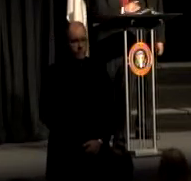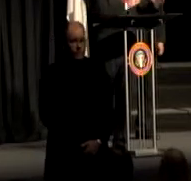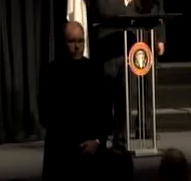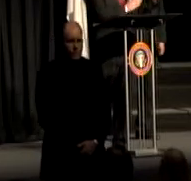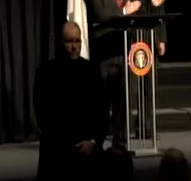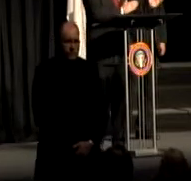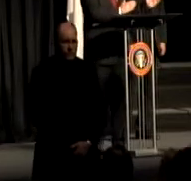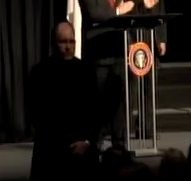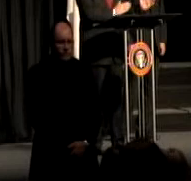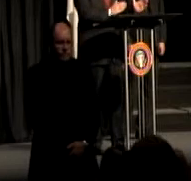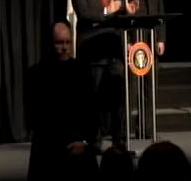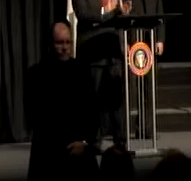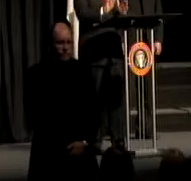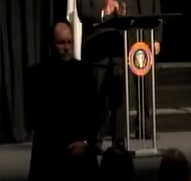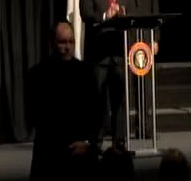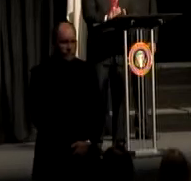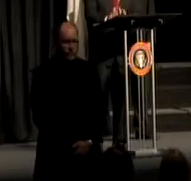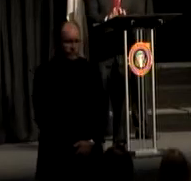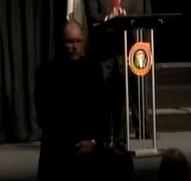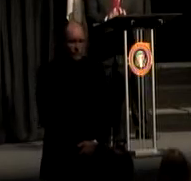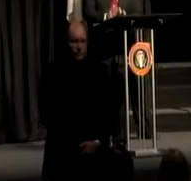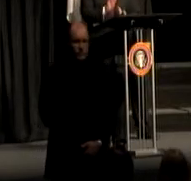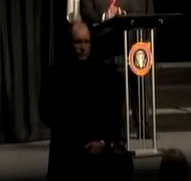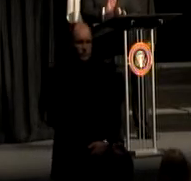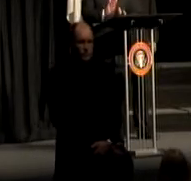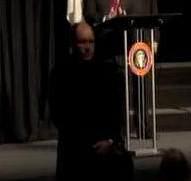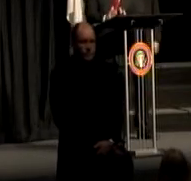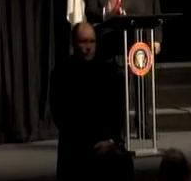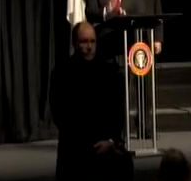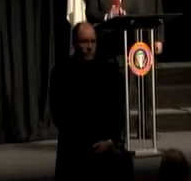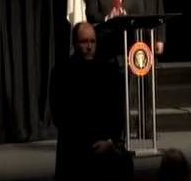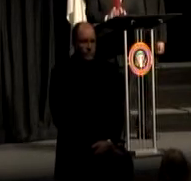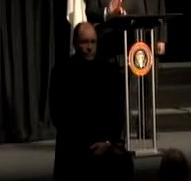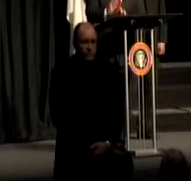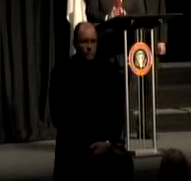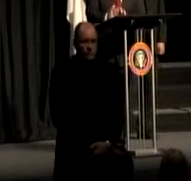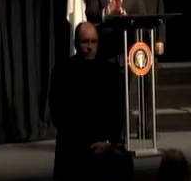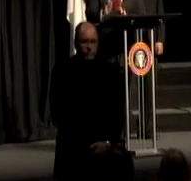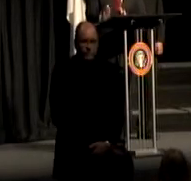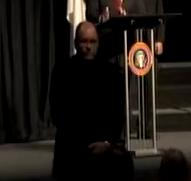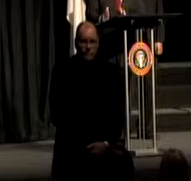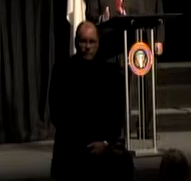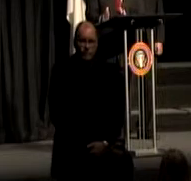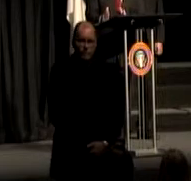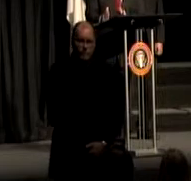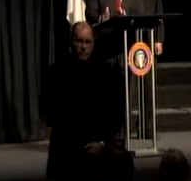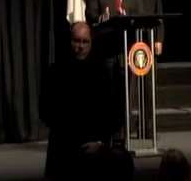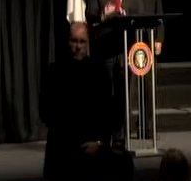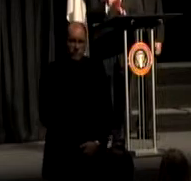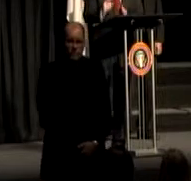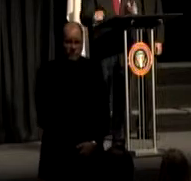he is the ultimate fanatic because he would never leave his Lord